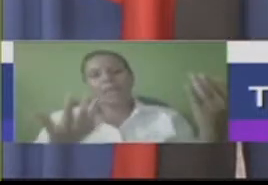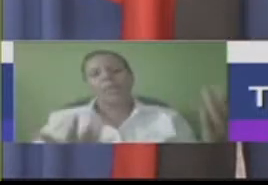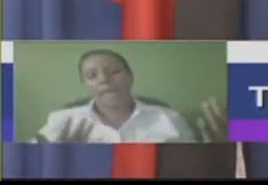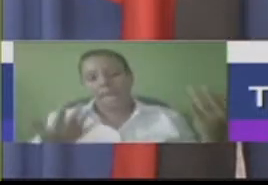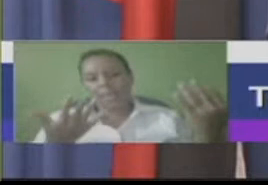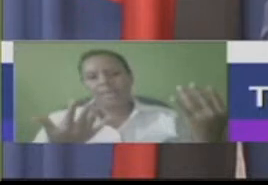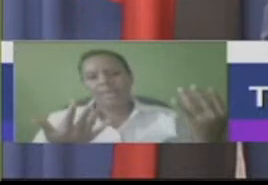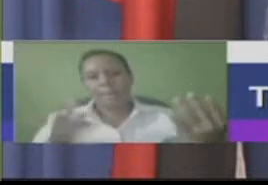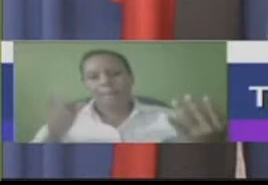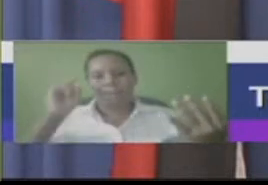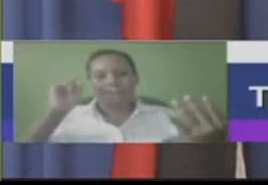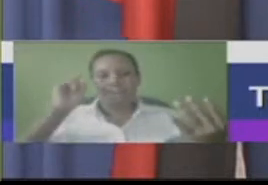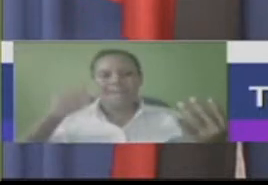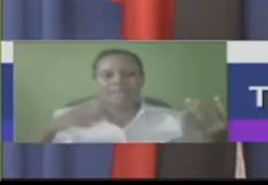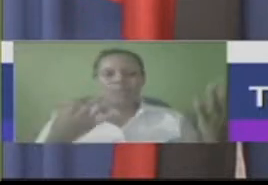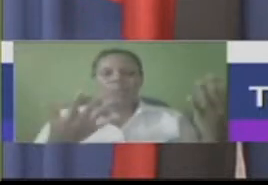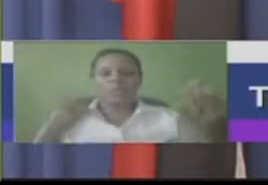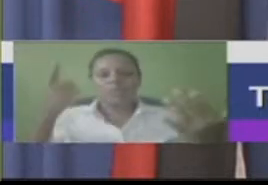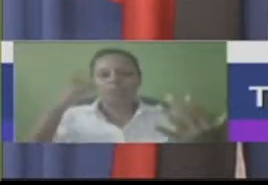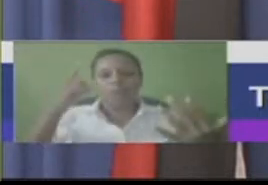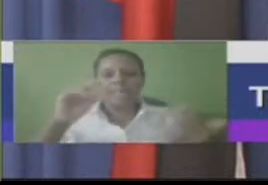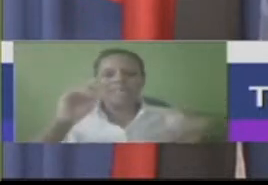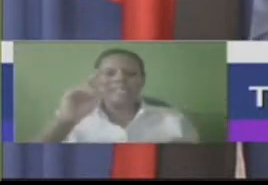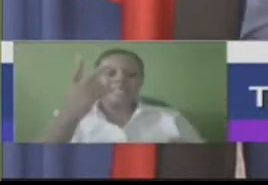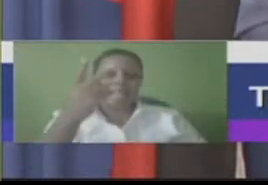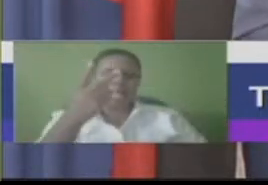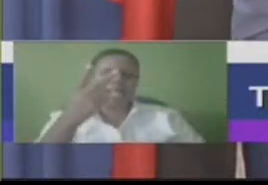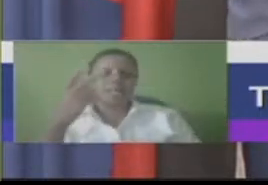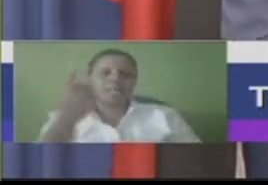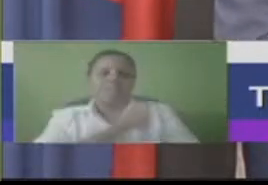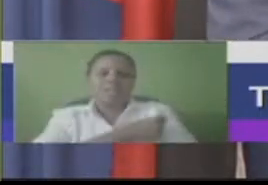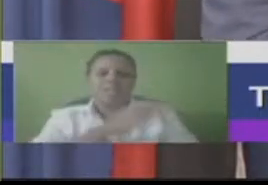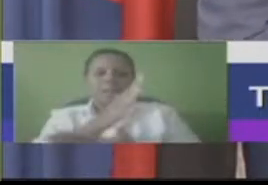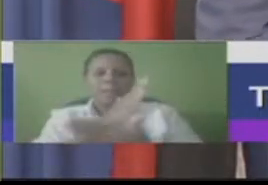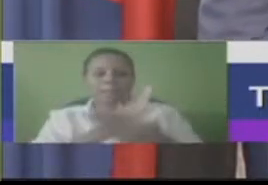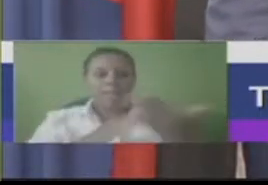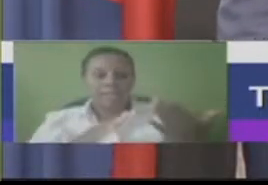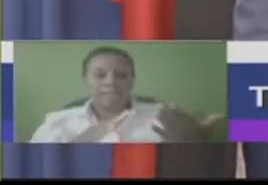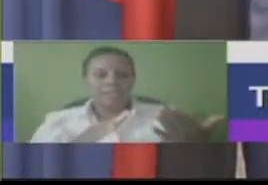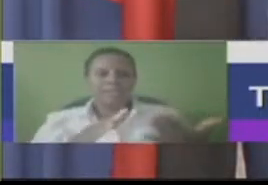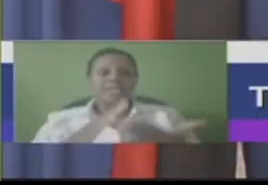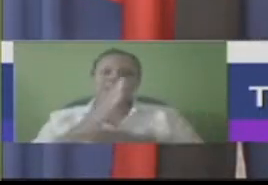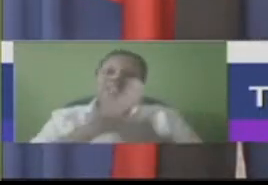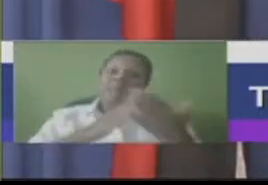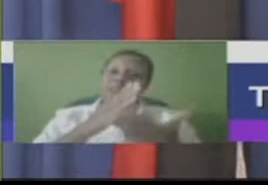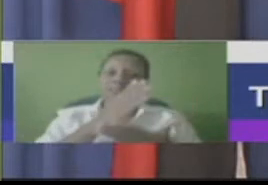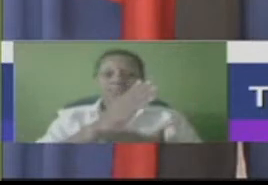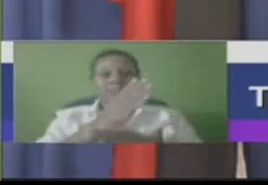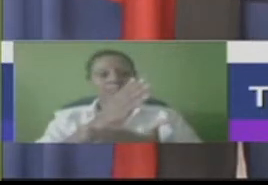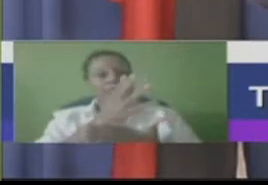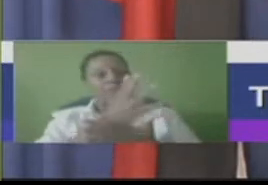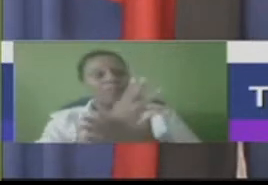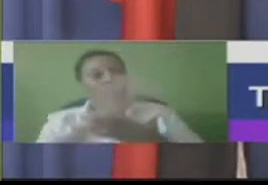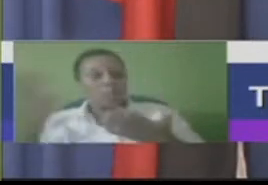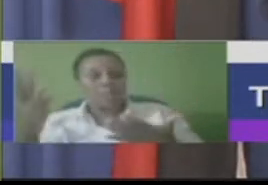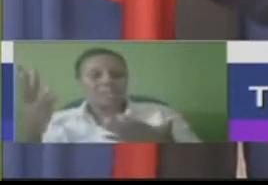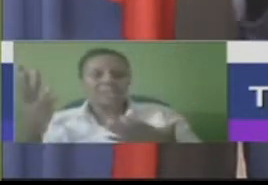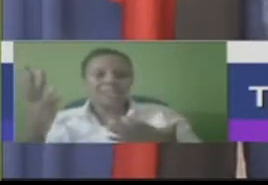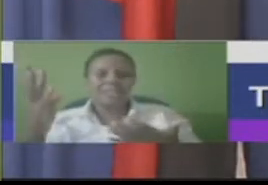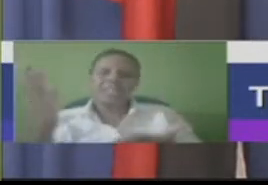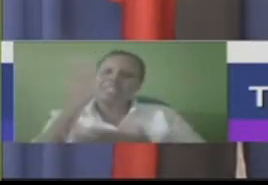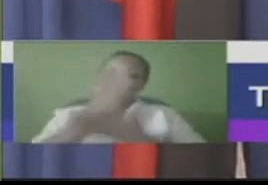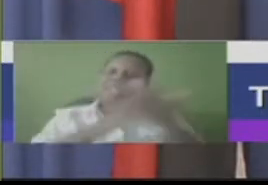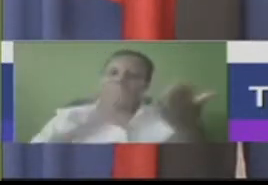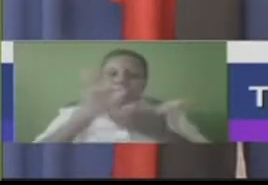the first shot. And those people who lastly got their first shot will get that second shot